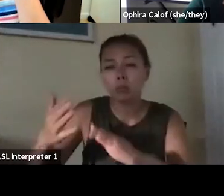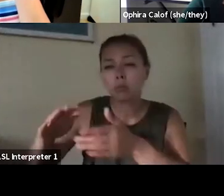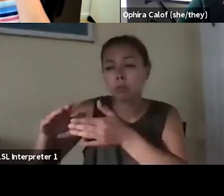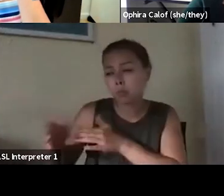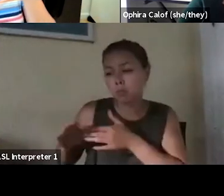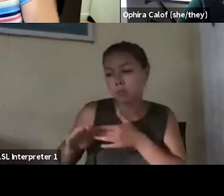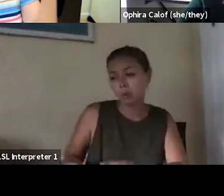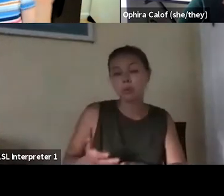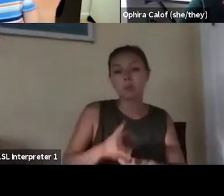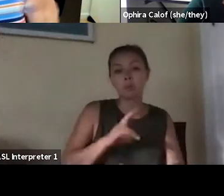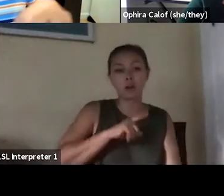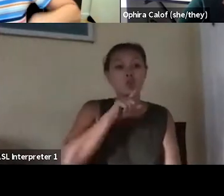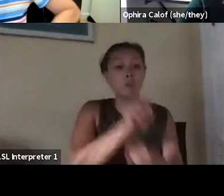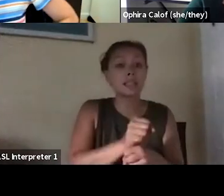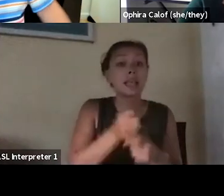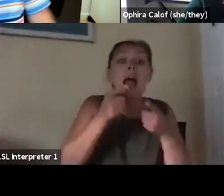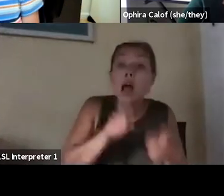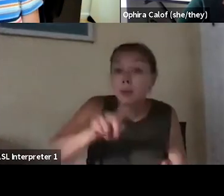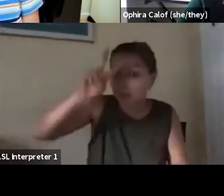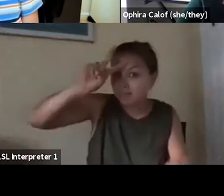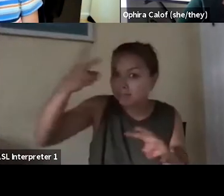neighborhood. It's very funny.